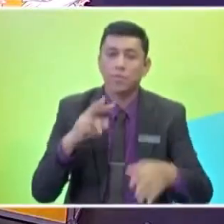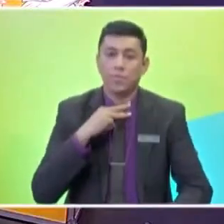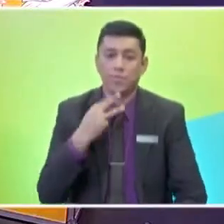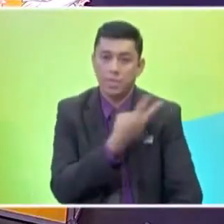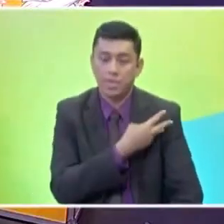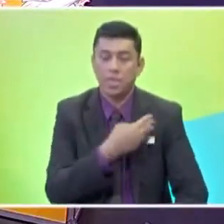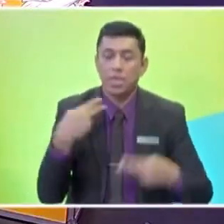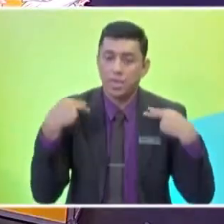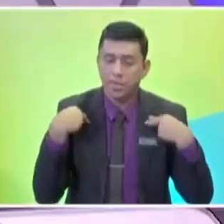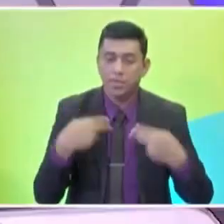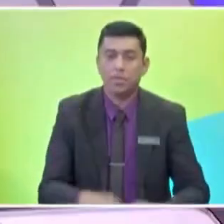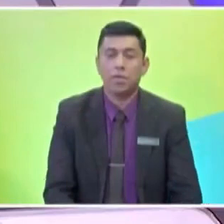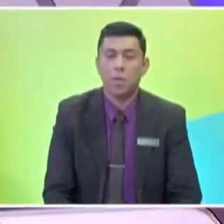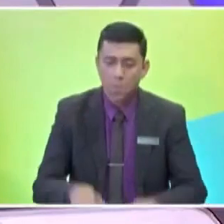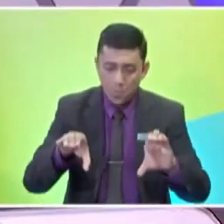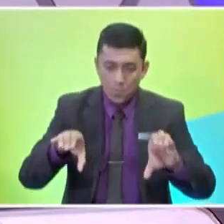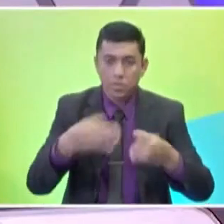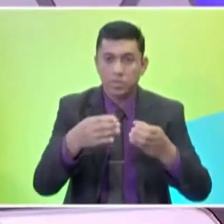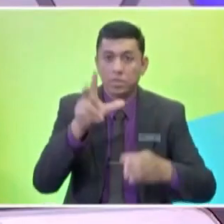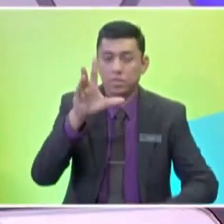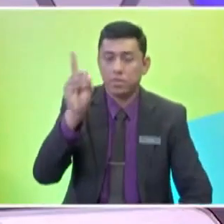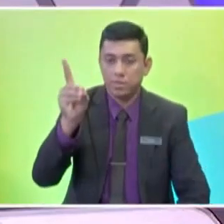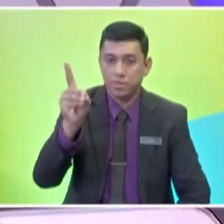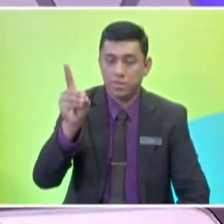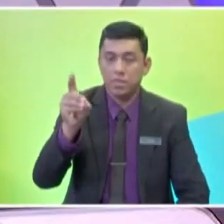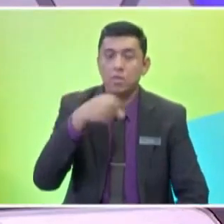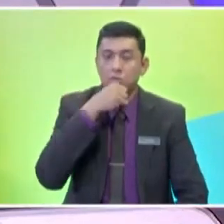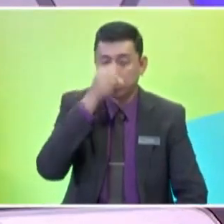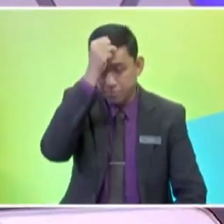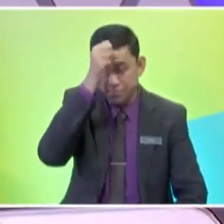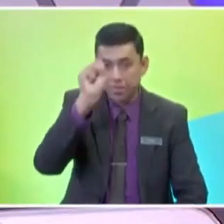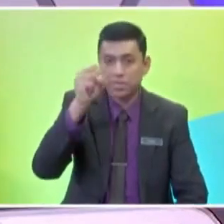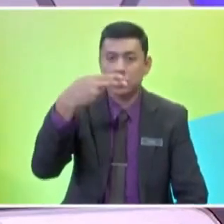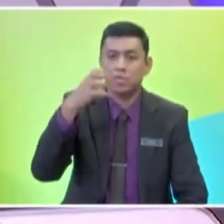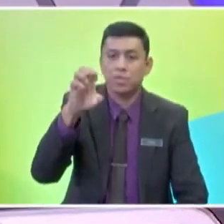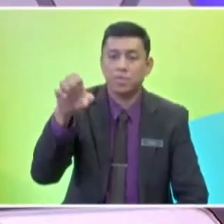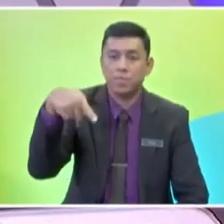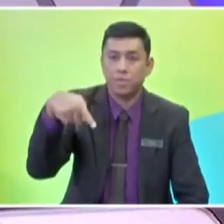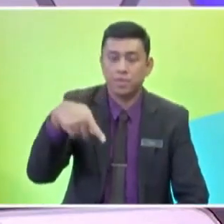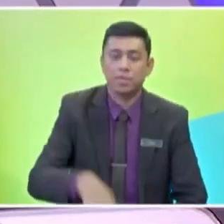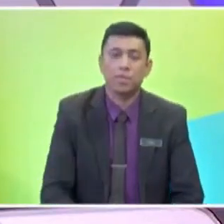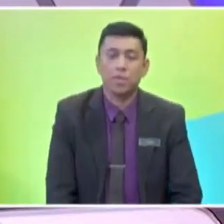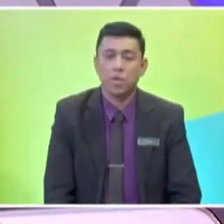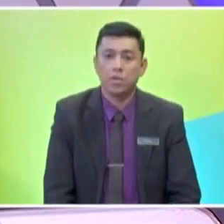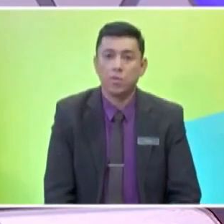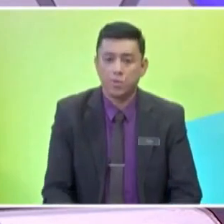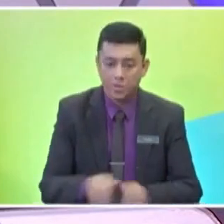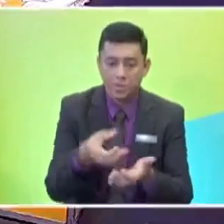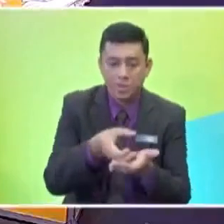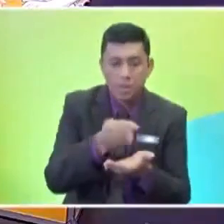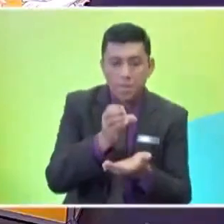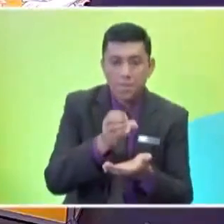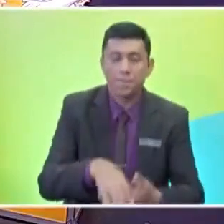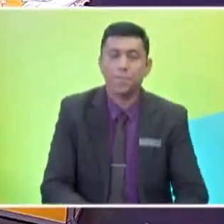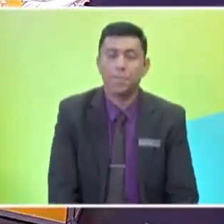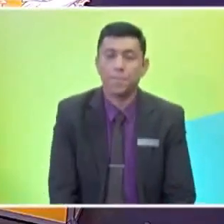we are going to make a 3D shape from a paper cup. Okay. Okay, shall we start? Okay,